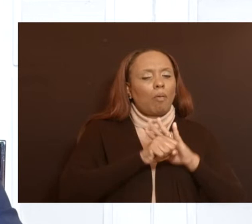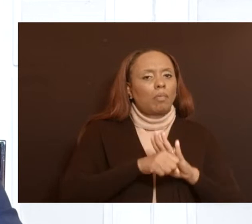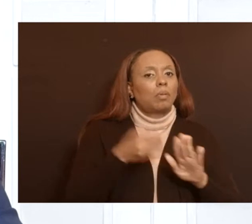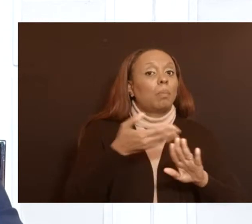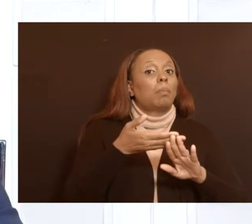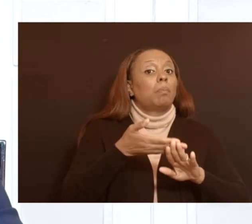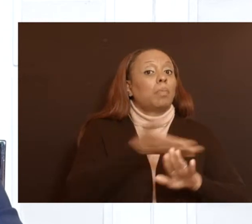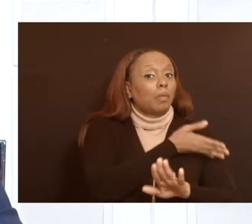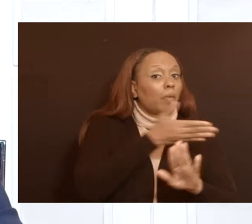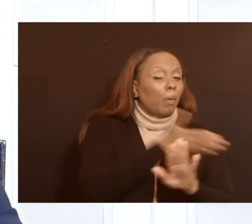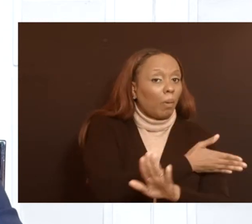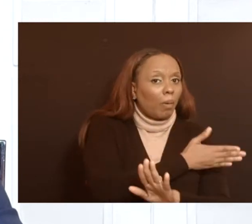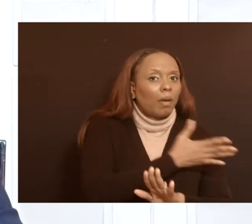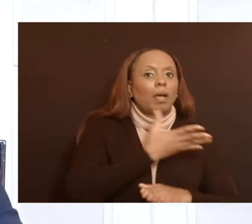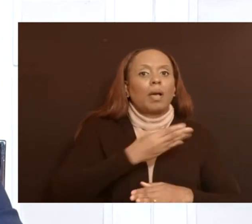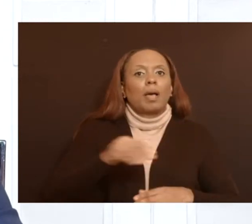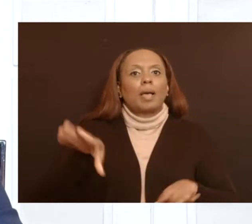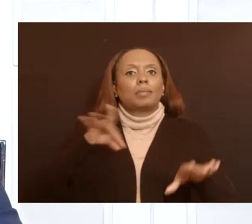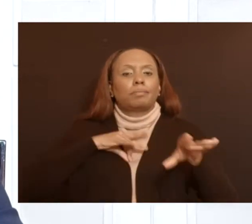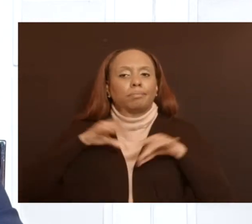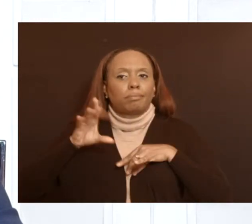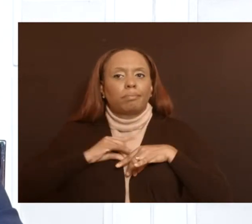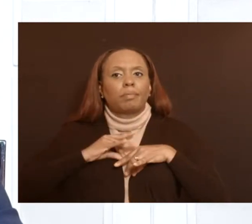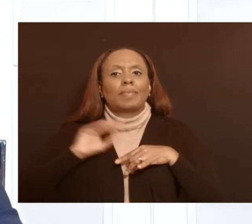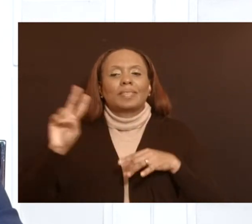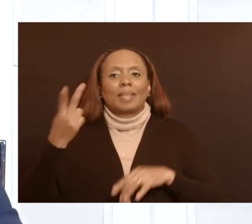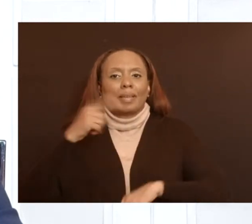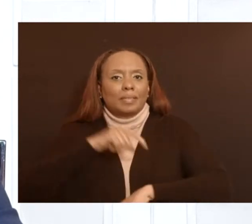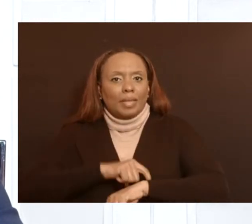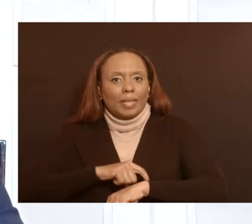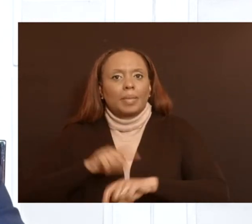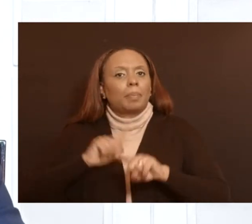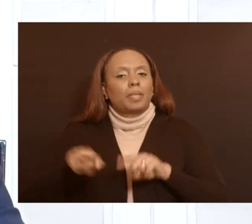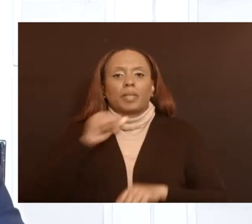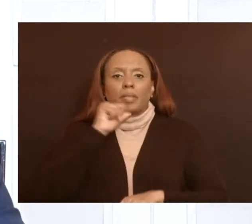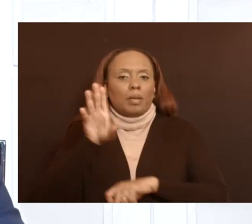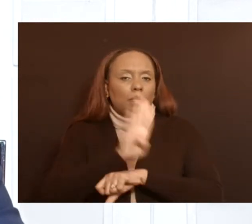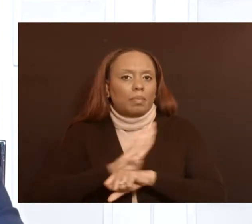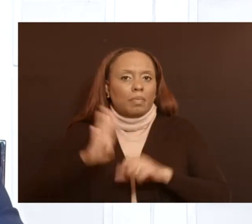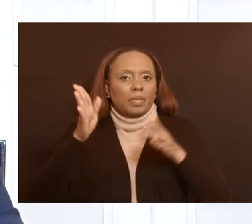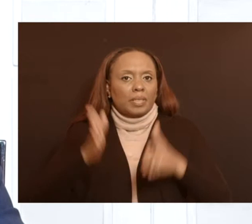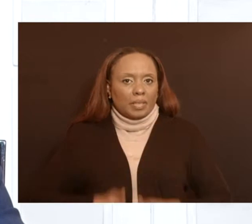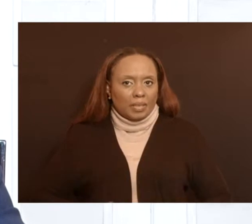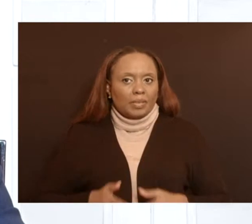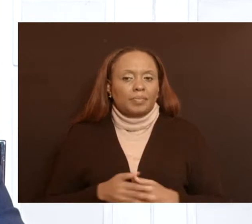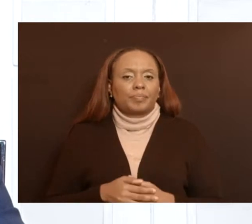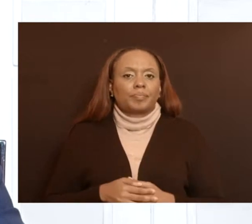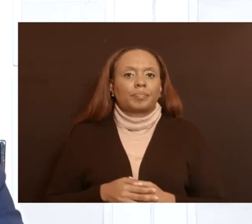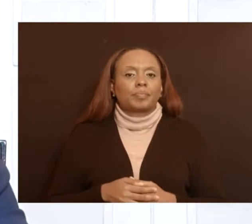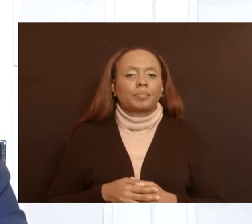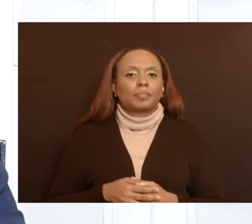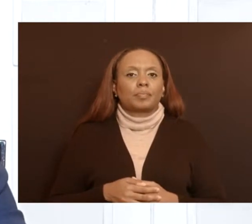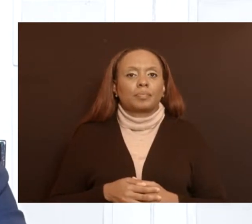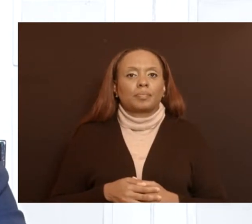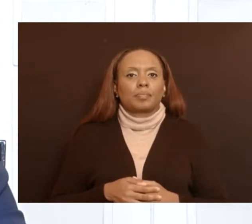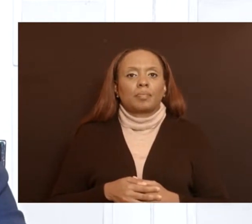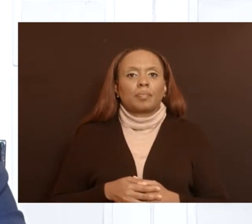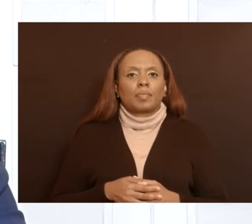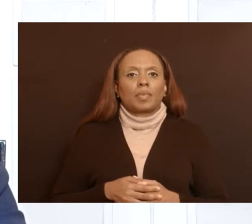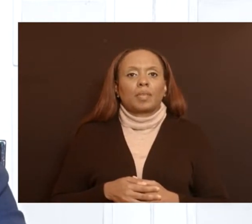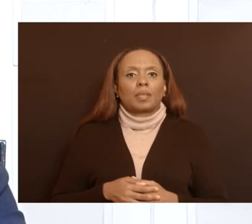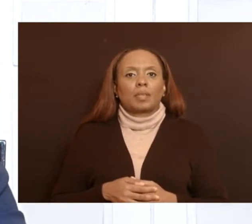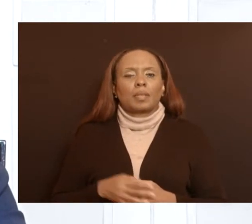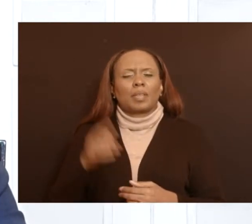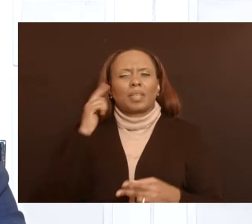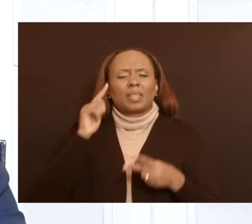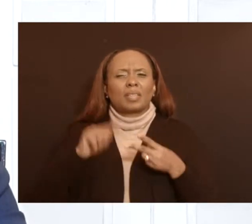correct here, that both of these were non-nationals and those who entered the country. Additionally, I think the second question,